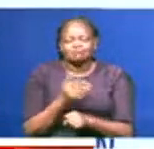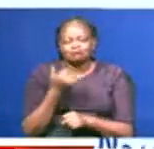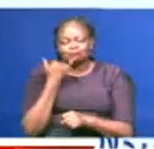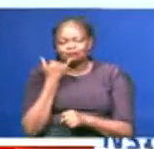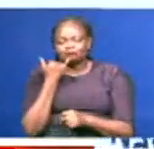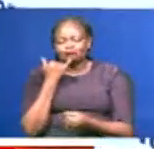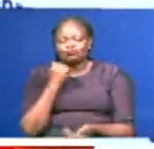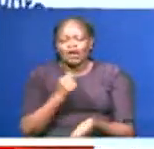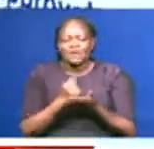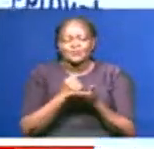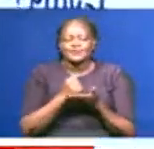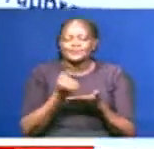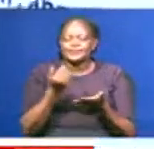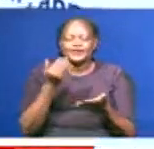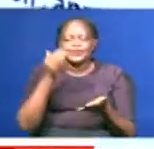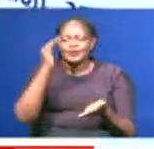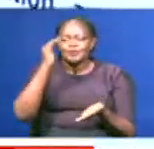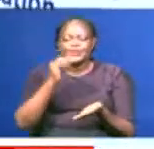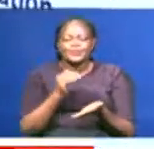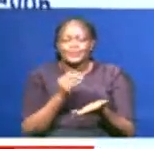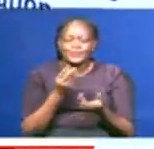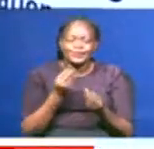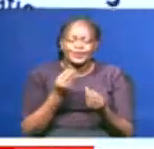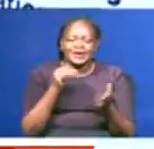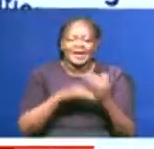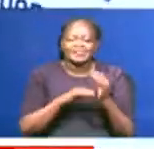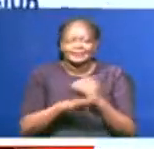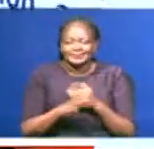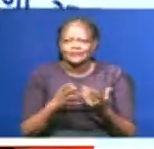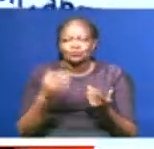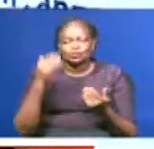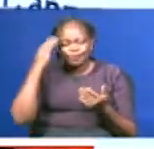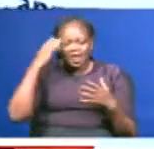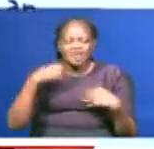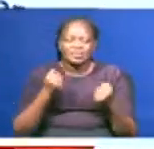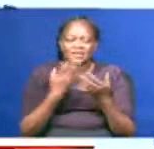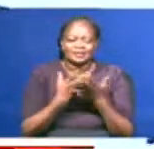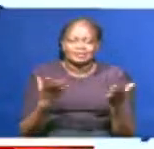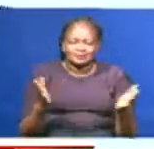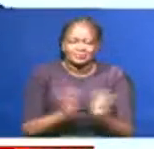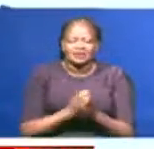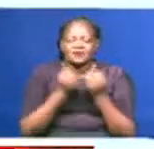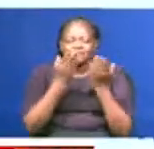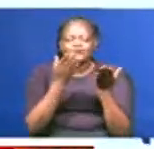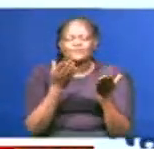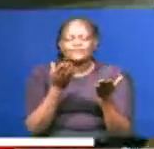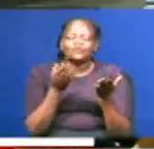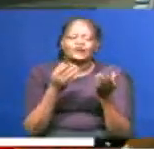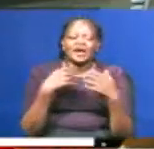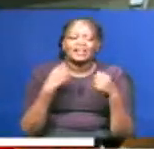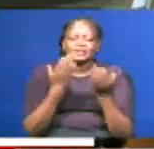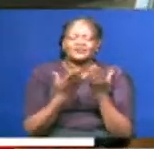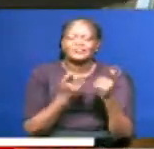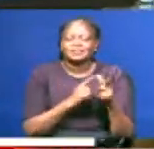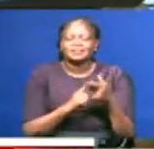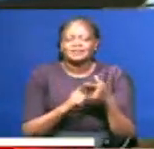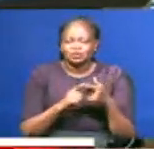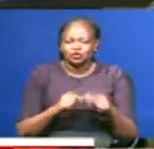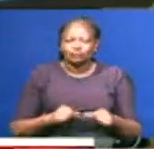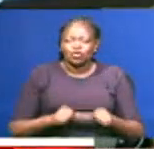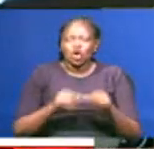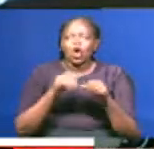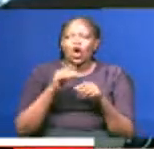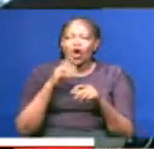easing access to mental health services and facilitating efficient provision of health services while maintaining